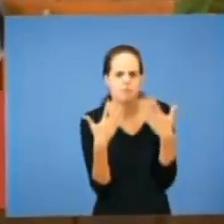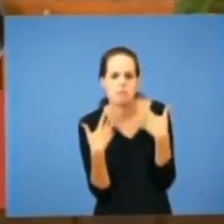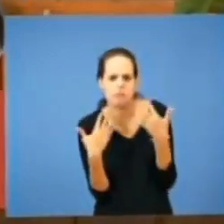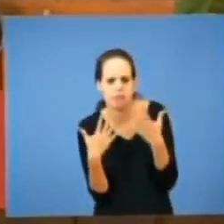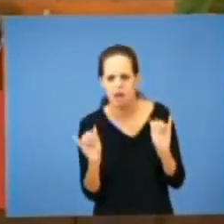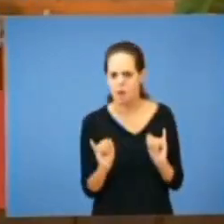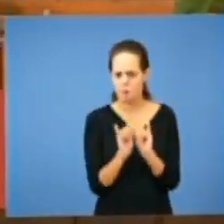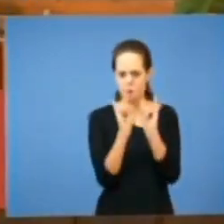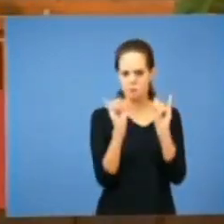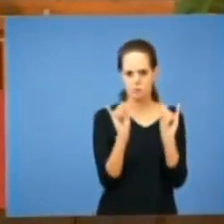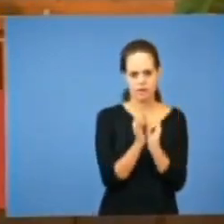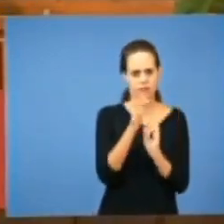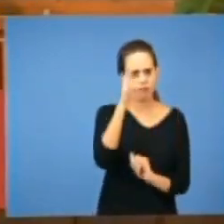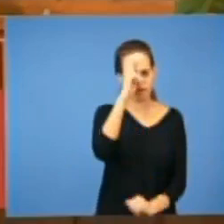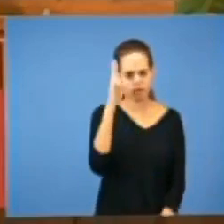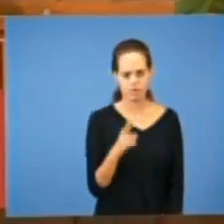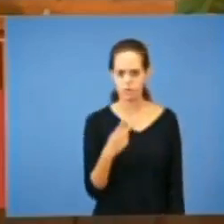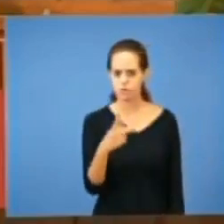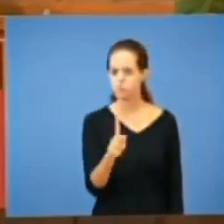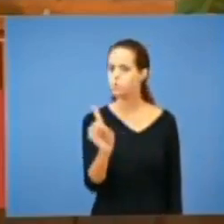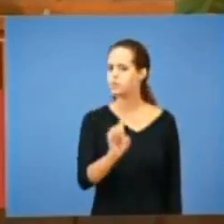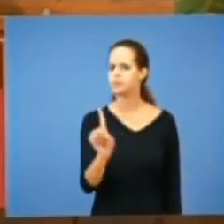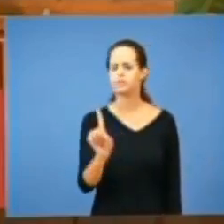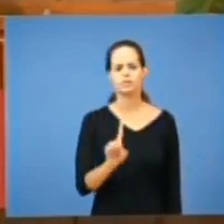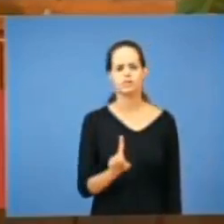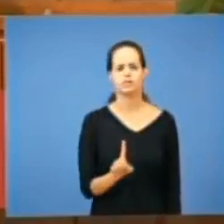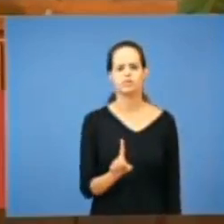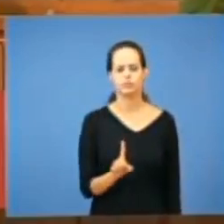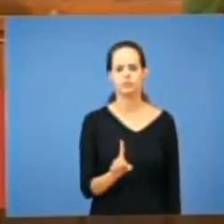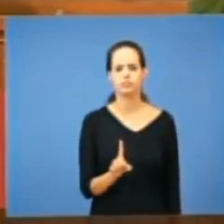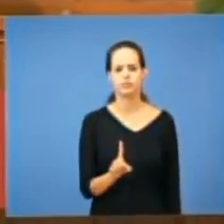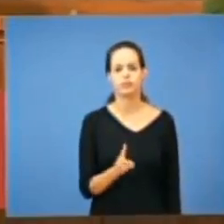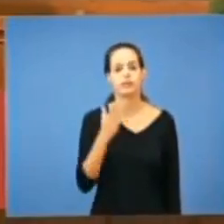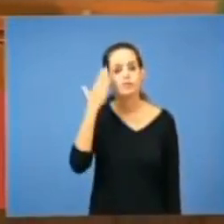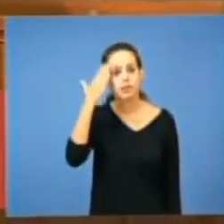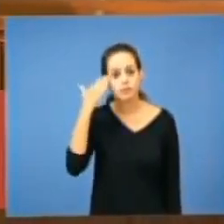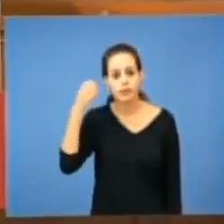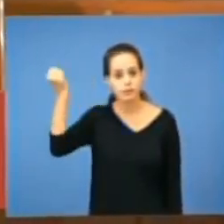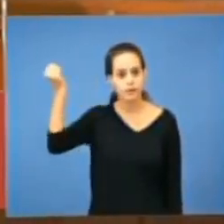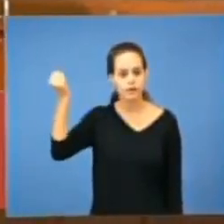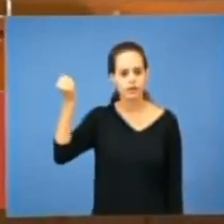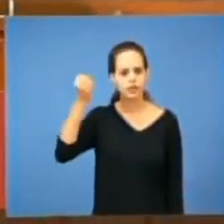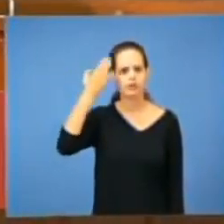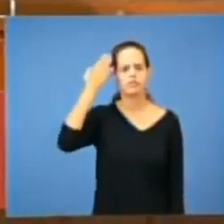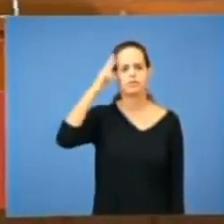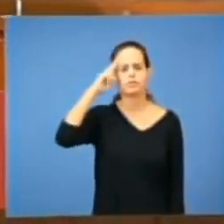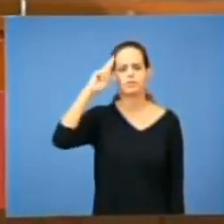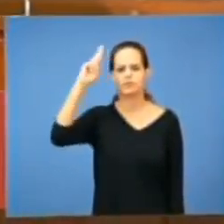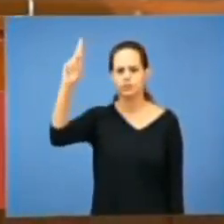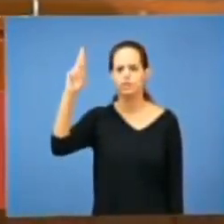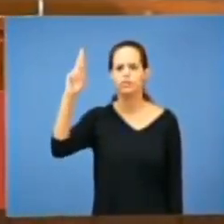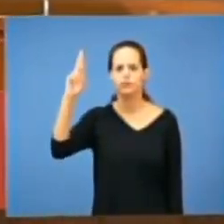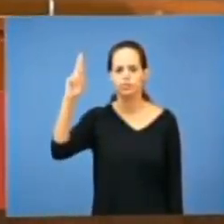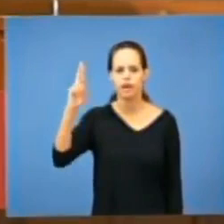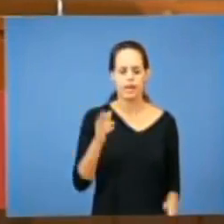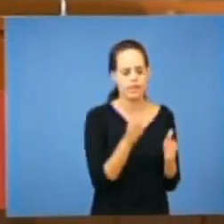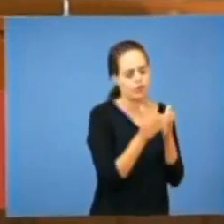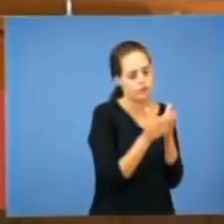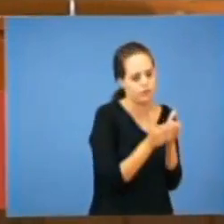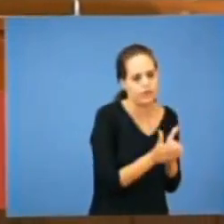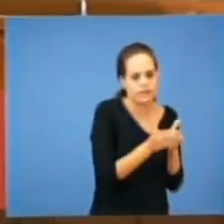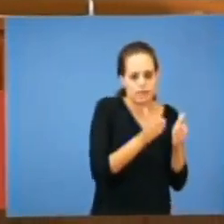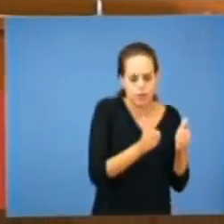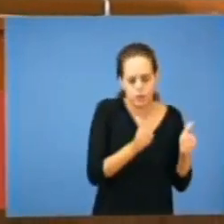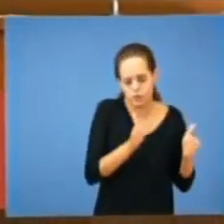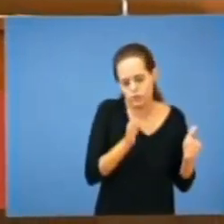It's not letter in your own reason. You have to enter into the book. And the revelation, people start talking about